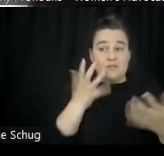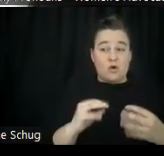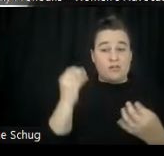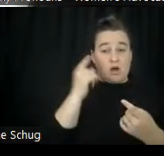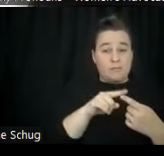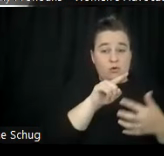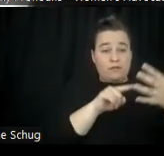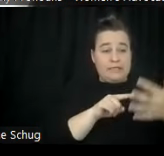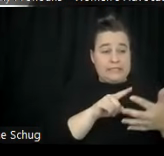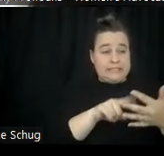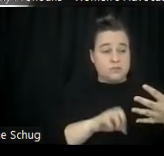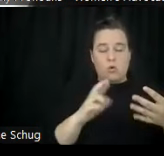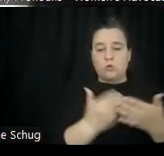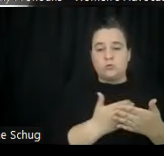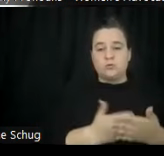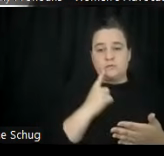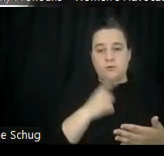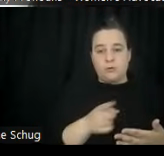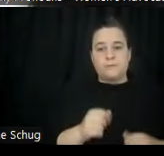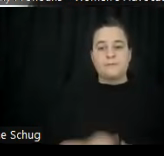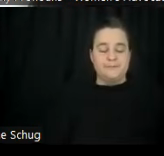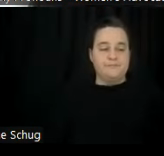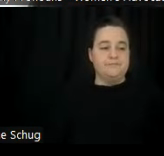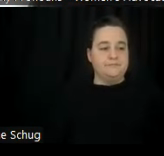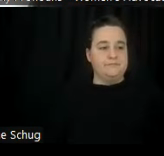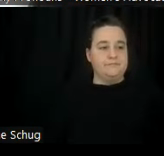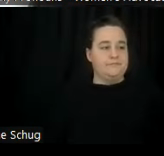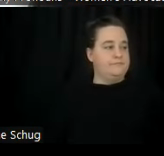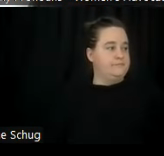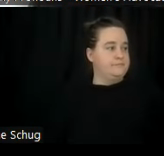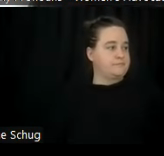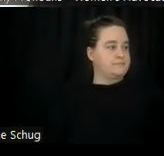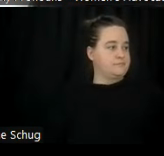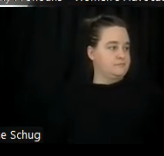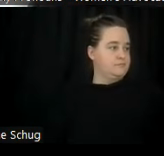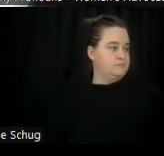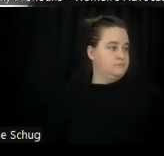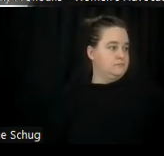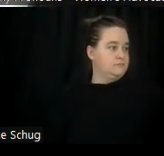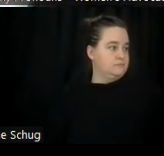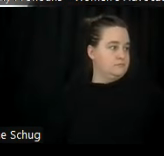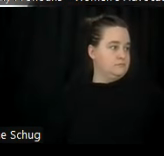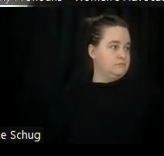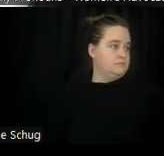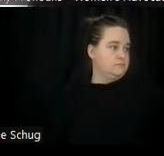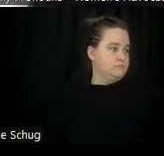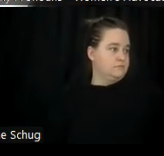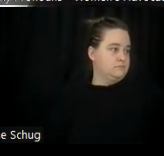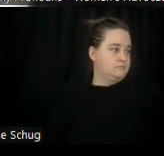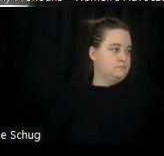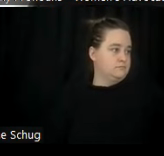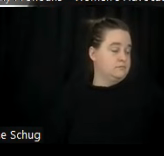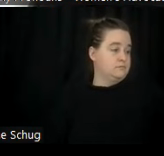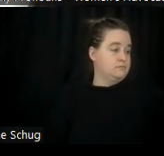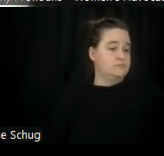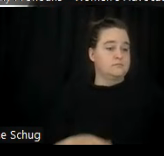things before in supporting a survivor. And you can put